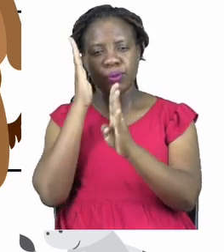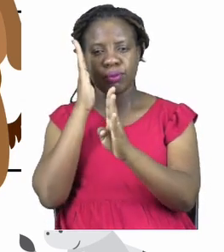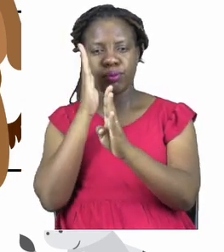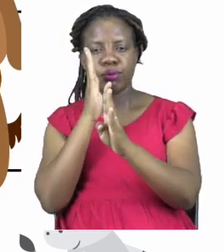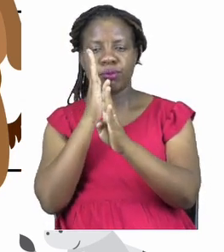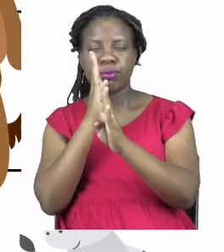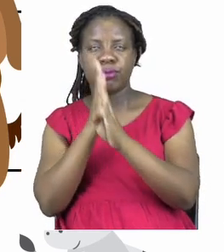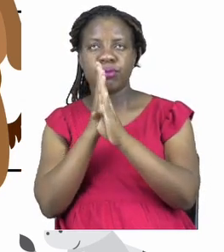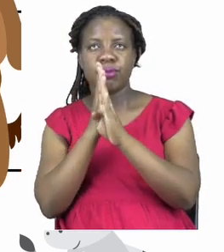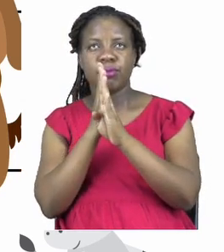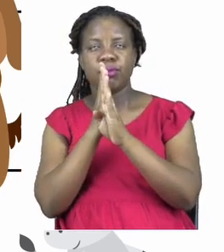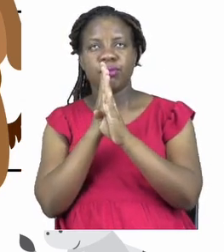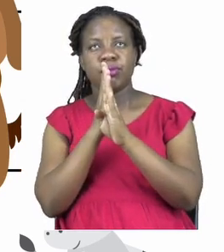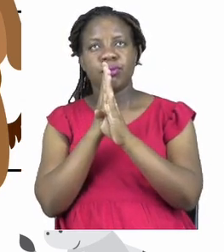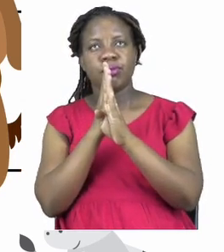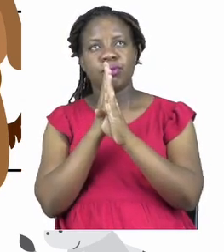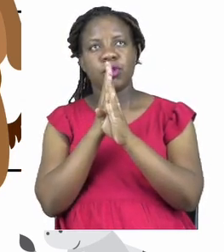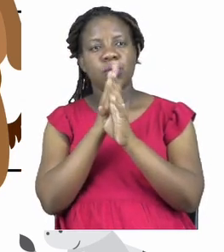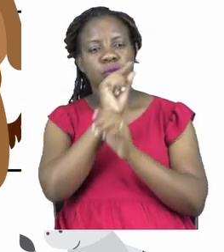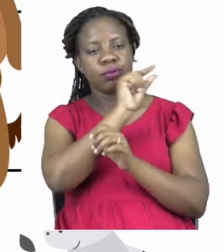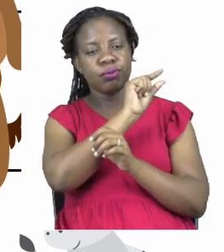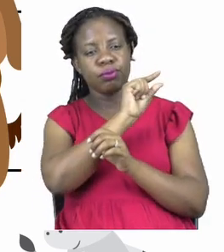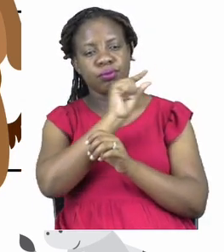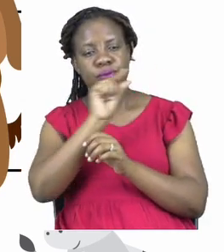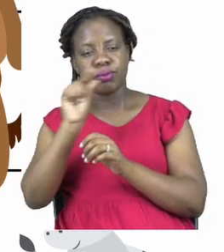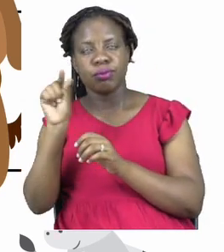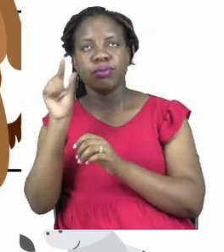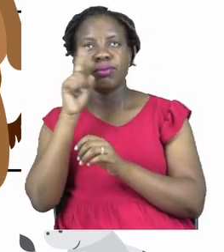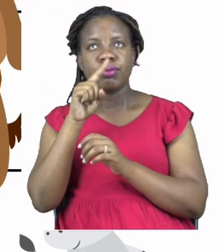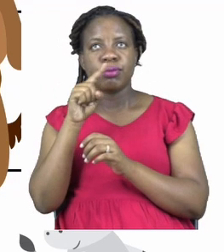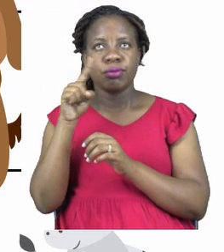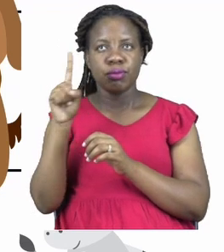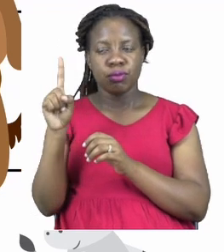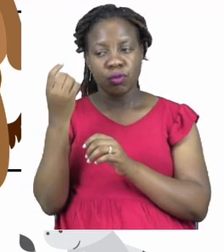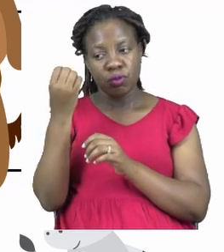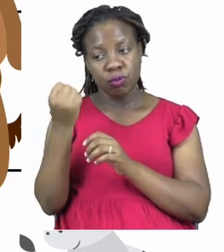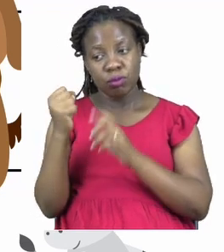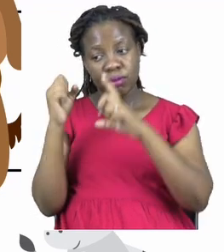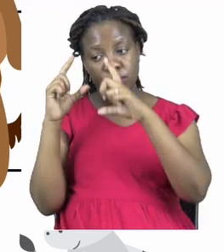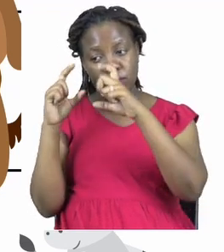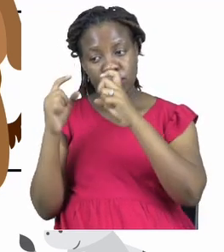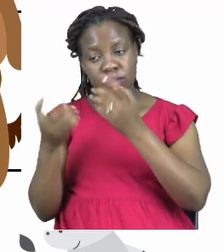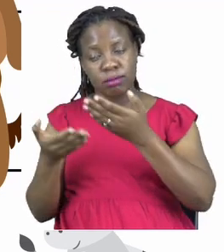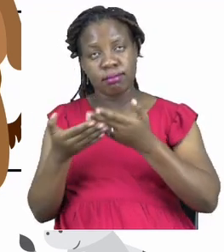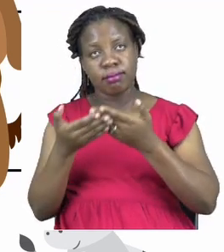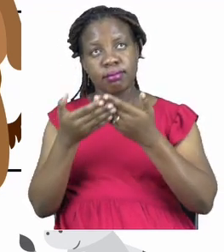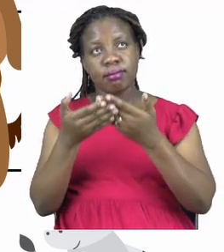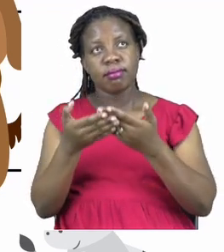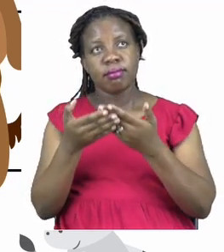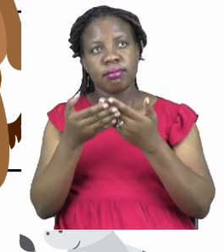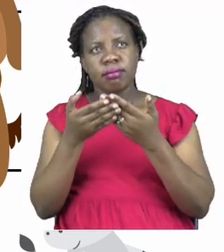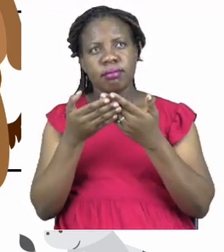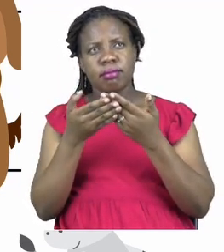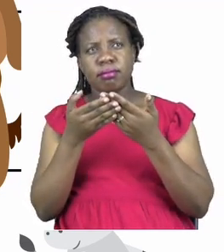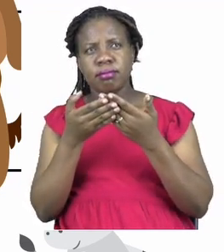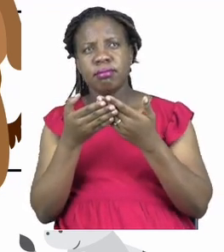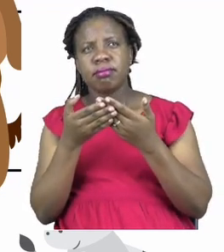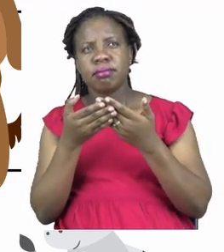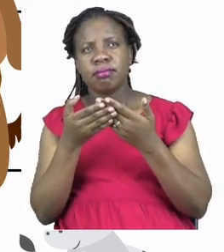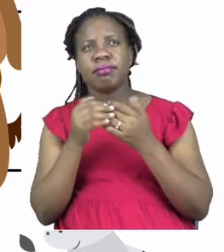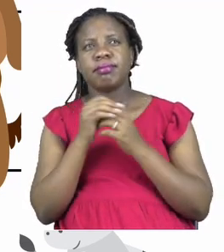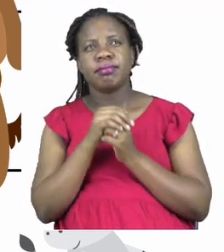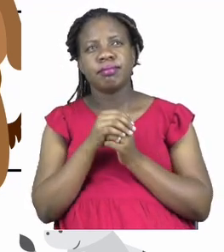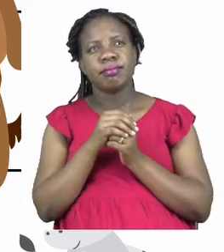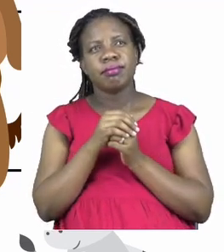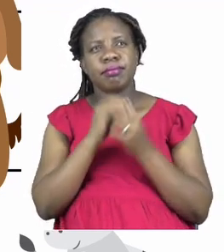of them, but we still need to do the right thing and make our sentence. We are going to do number 4 together, so let's